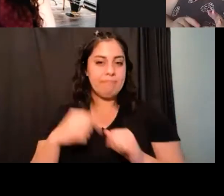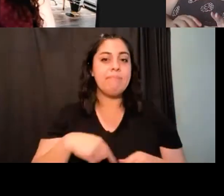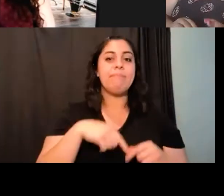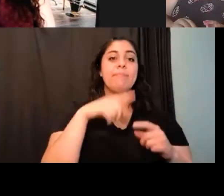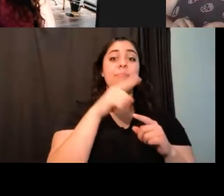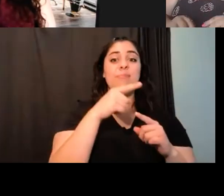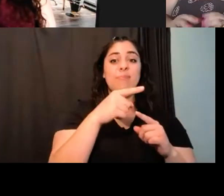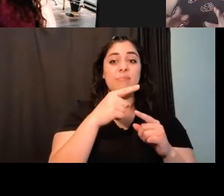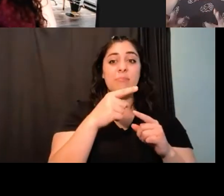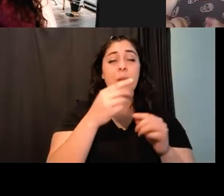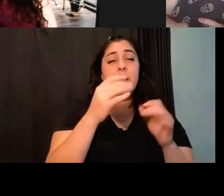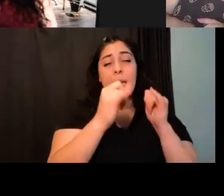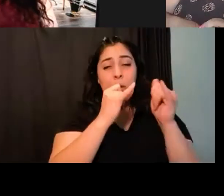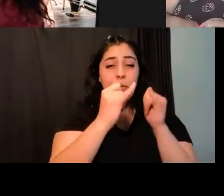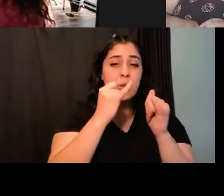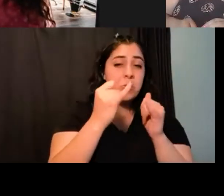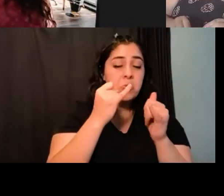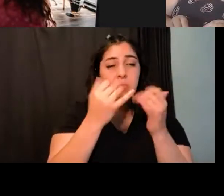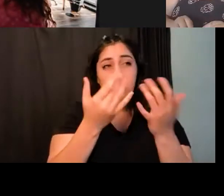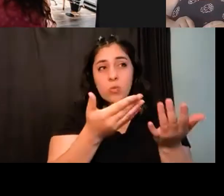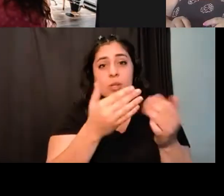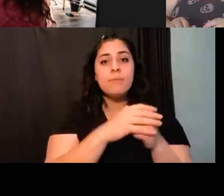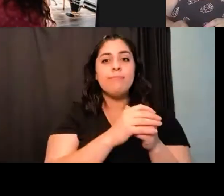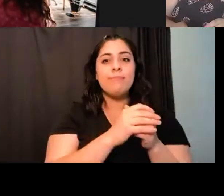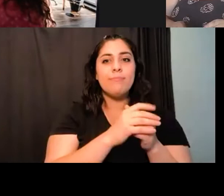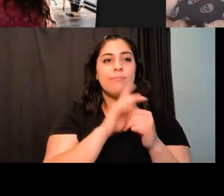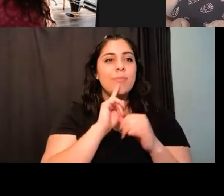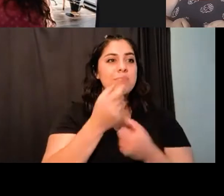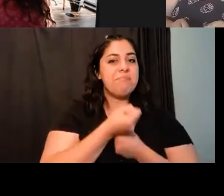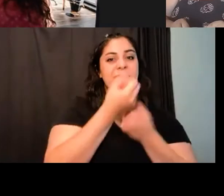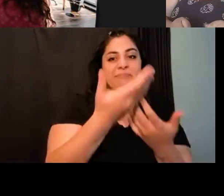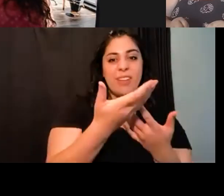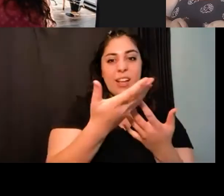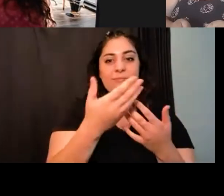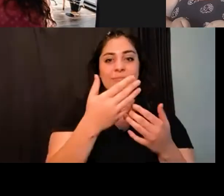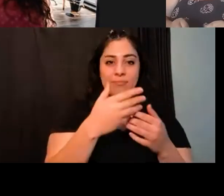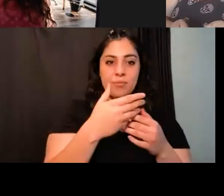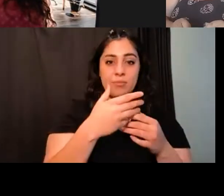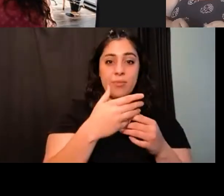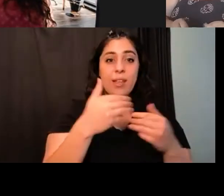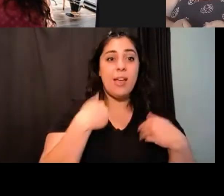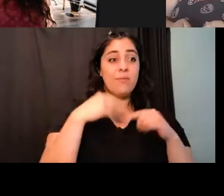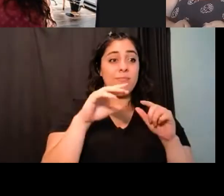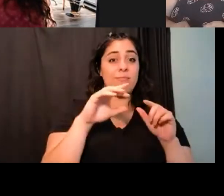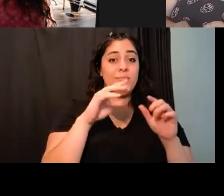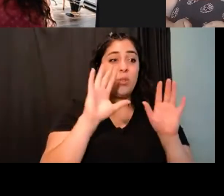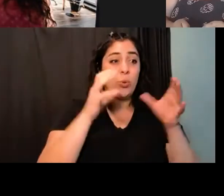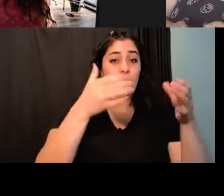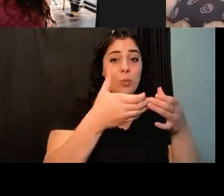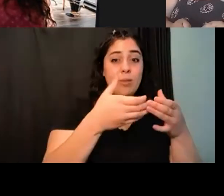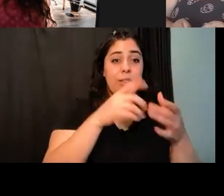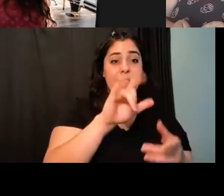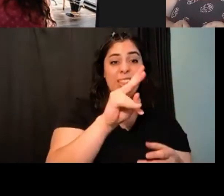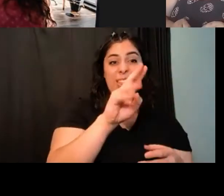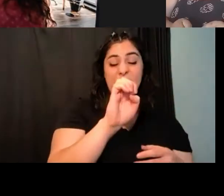some little bit of interview and mostly some fantastic spoken word presented by the cast of Live Big Girl. And then the